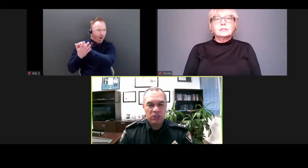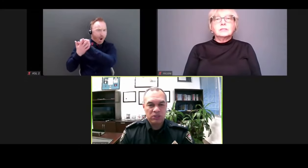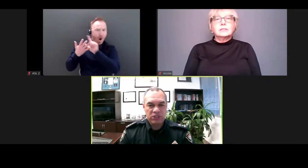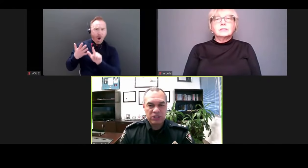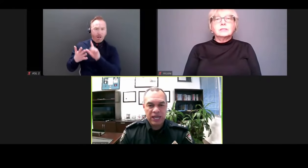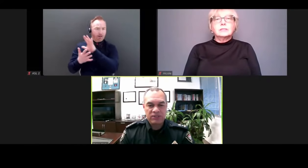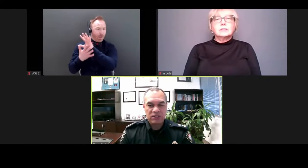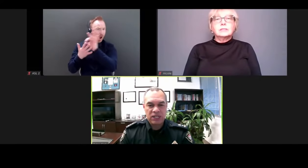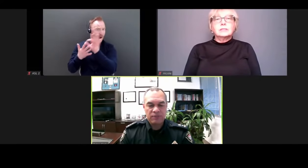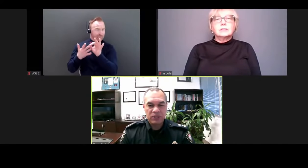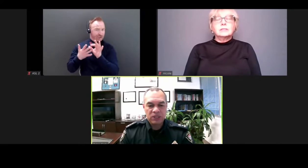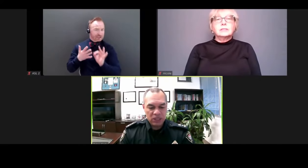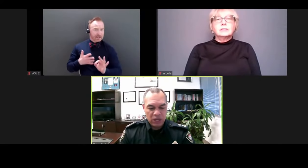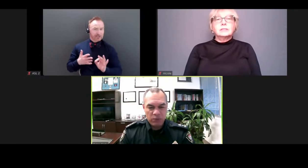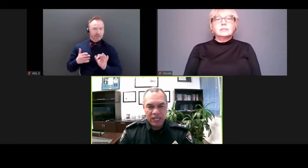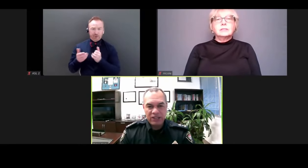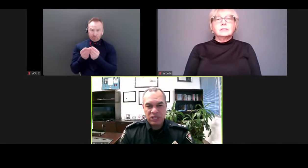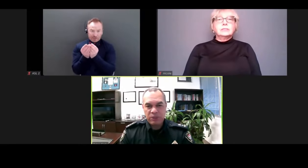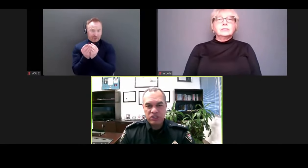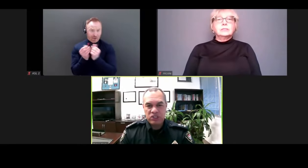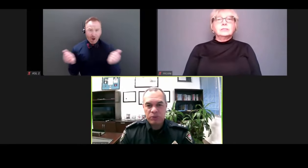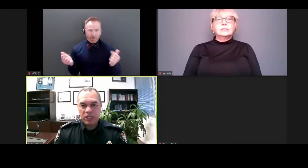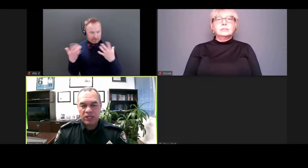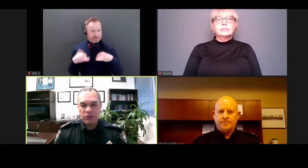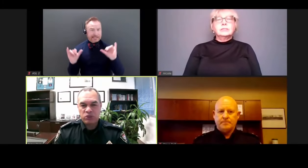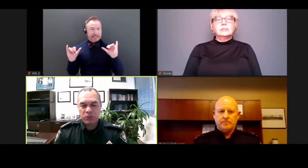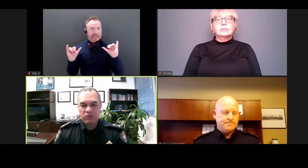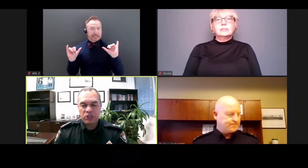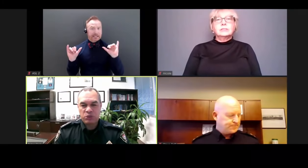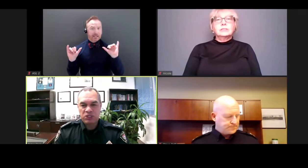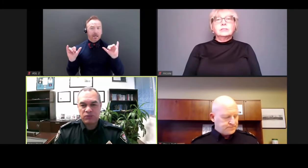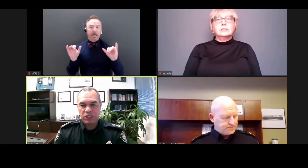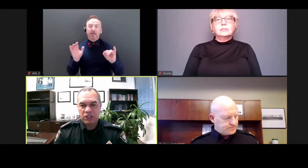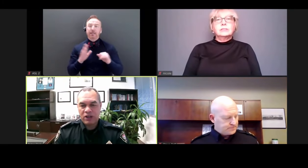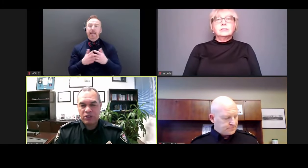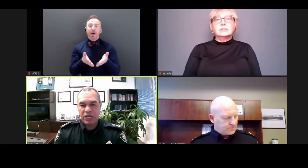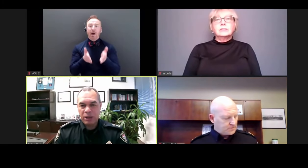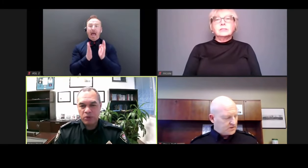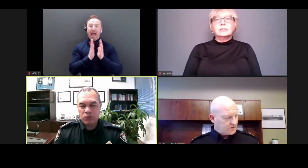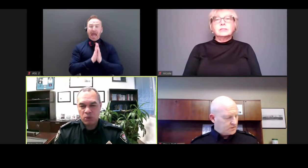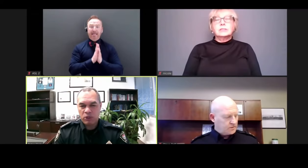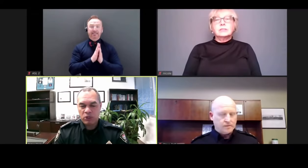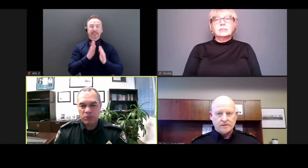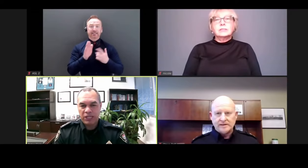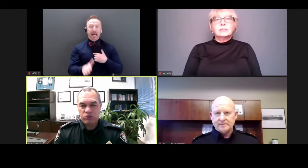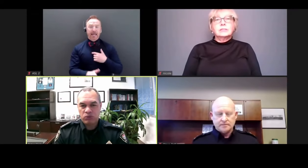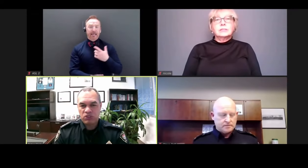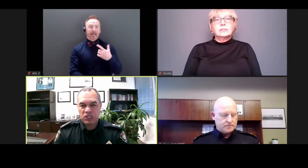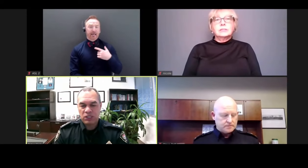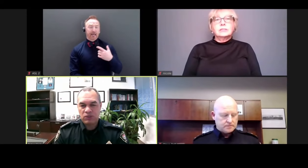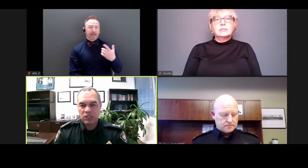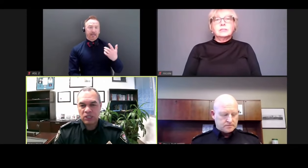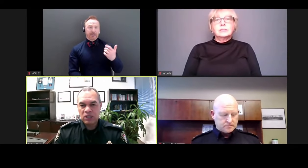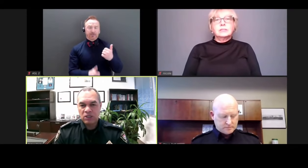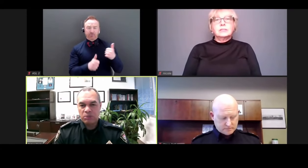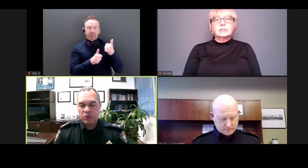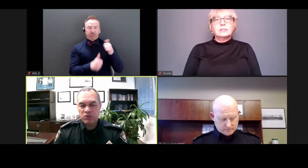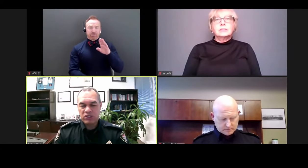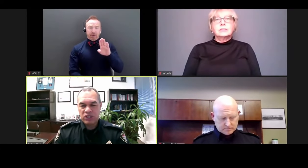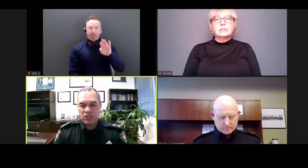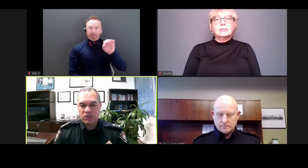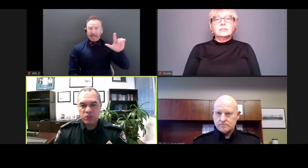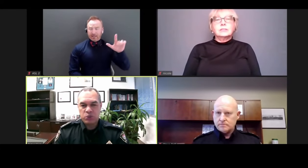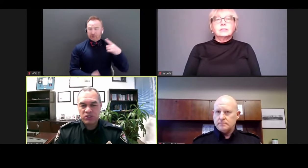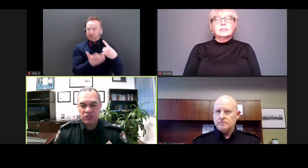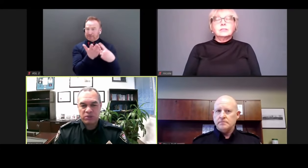it will to the last day. I will ask Deputy Chief Bell now to speak very specifically around the number of criminal complaints we've received, the process